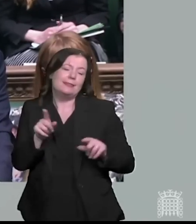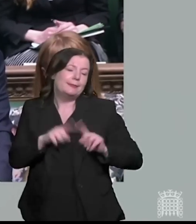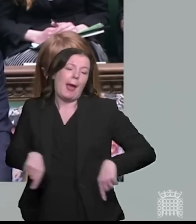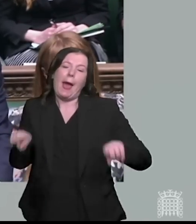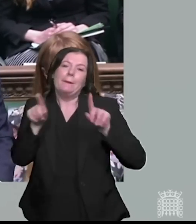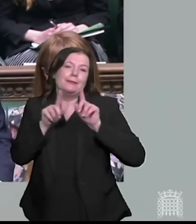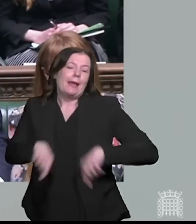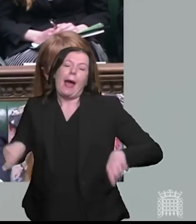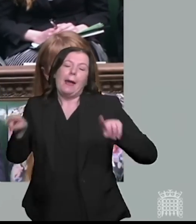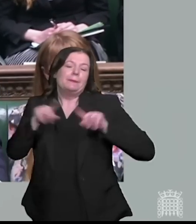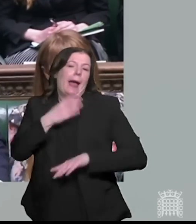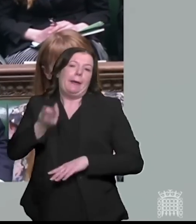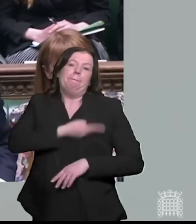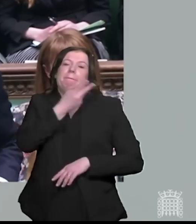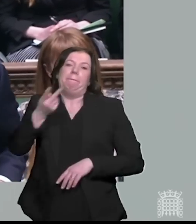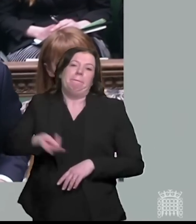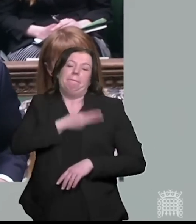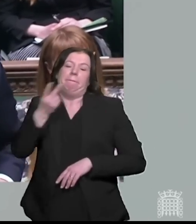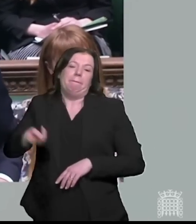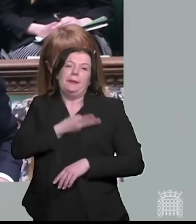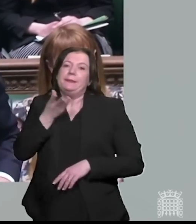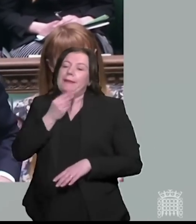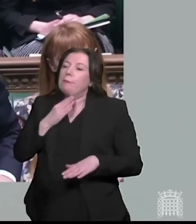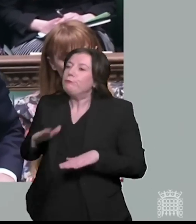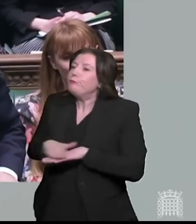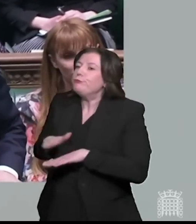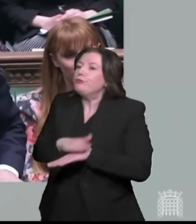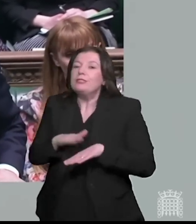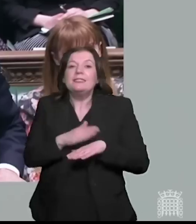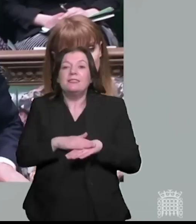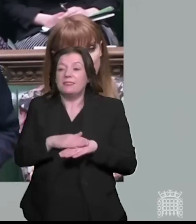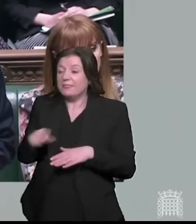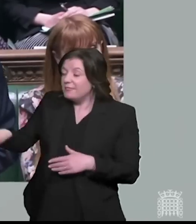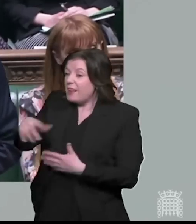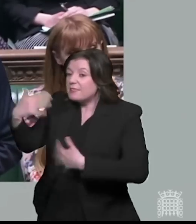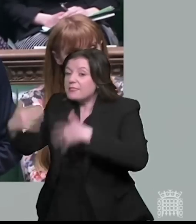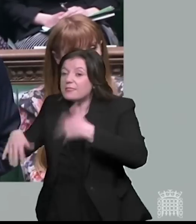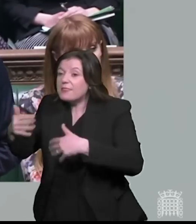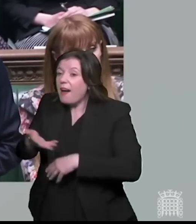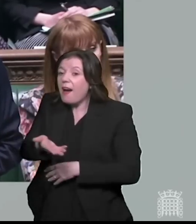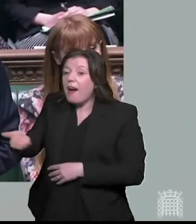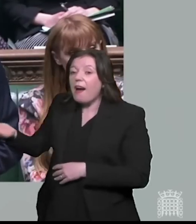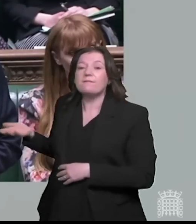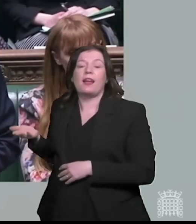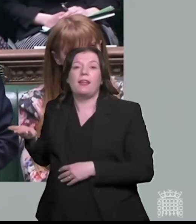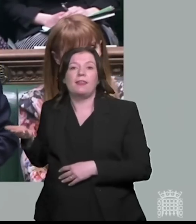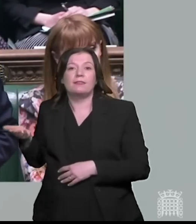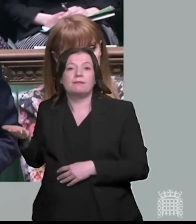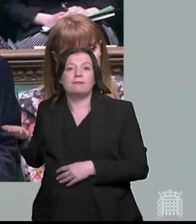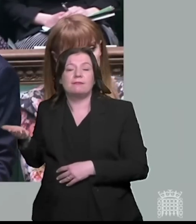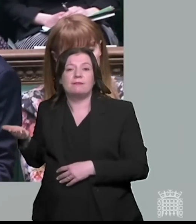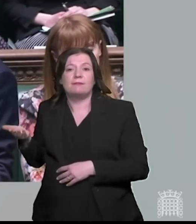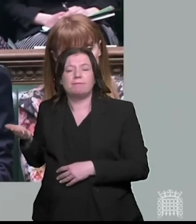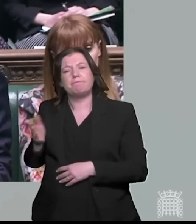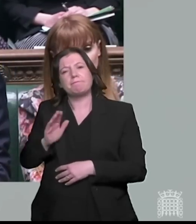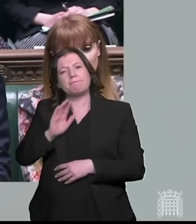same three principles, sticking plaster politics, no growth for the many, working people pay. And